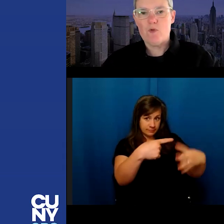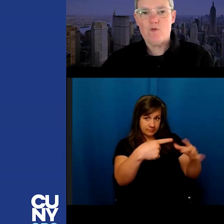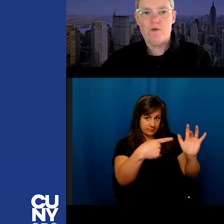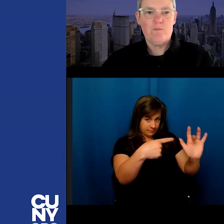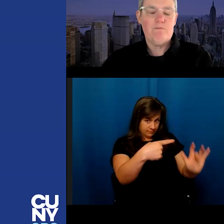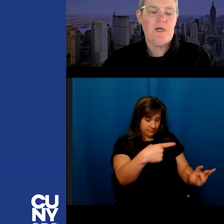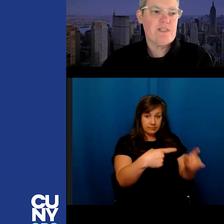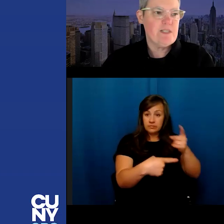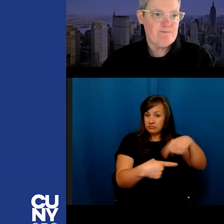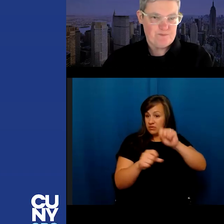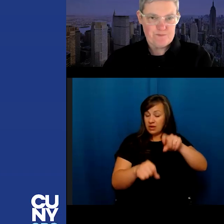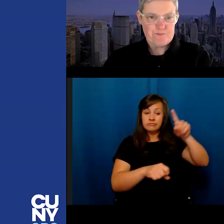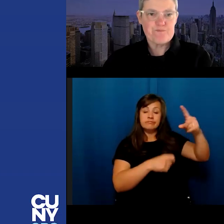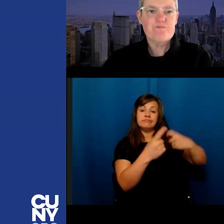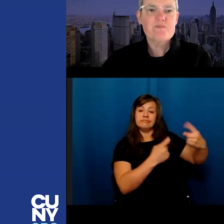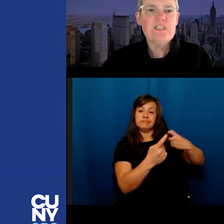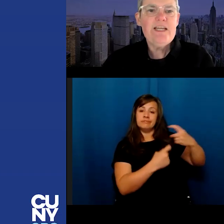to people on my team.